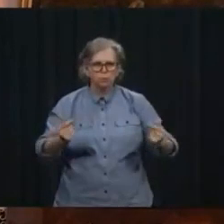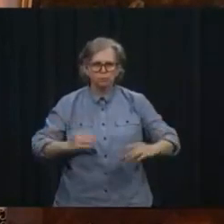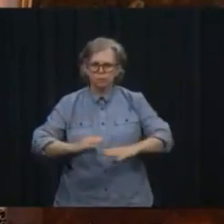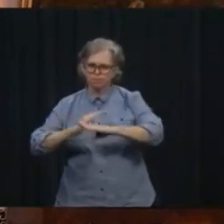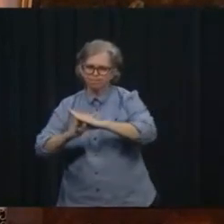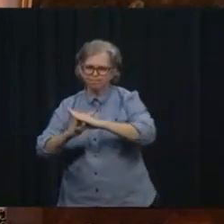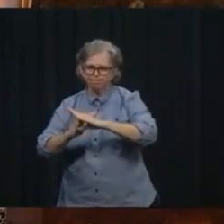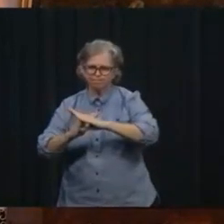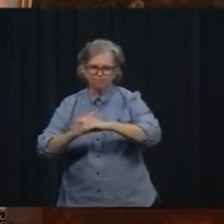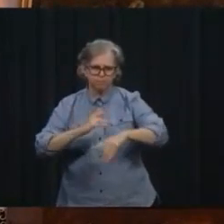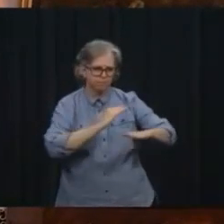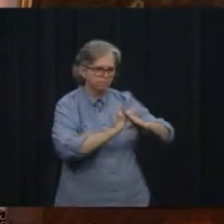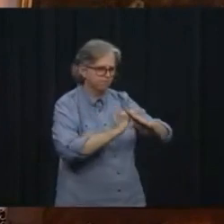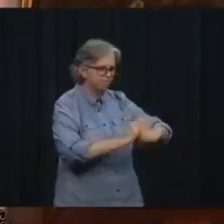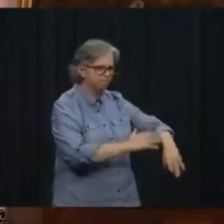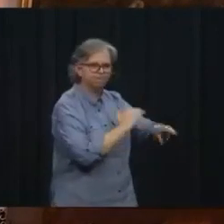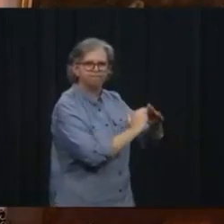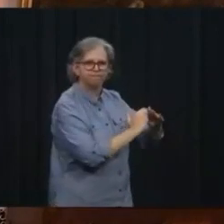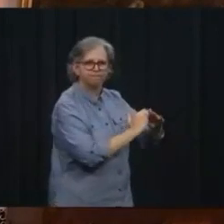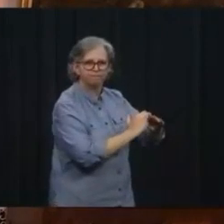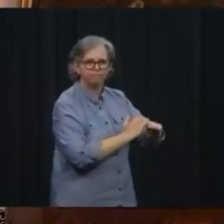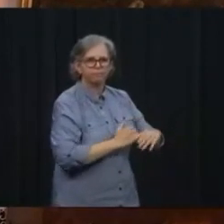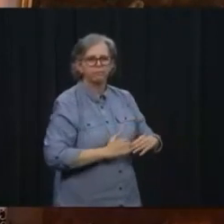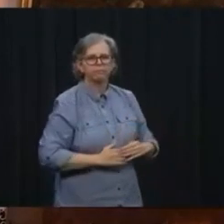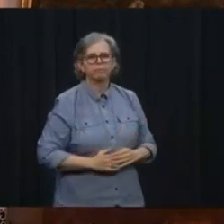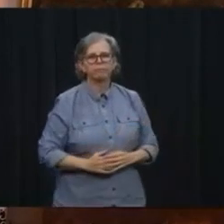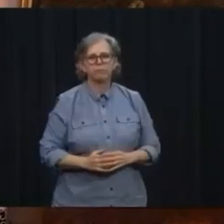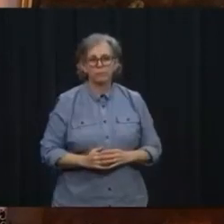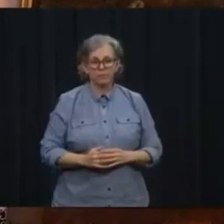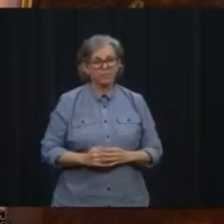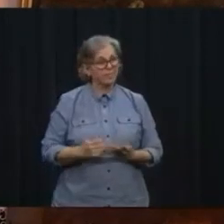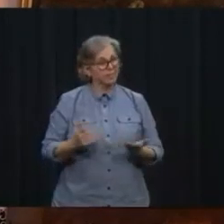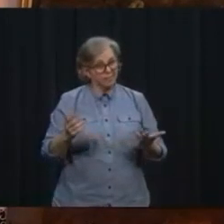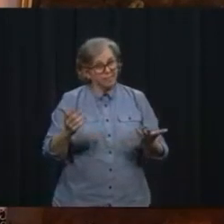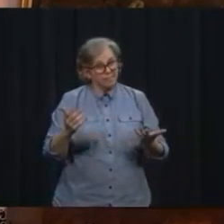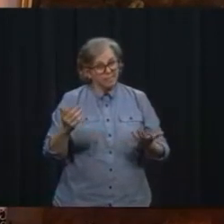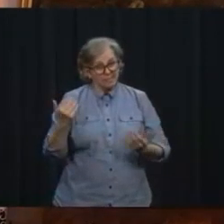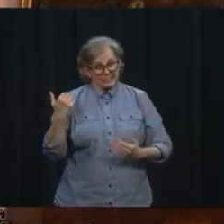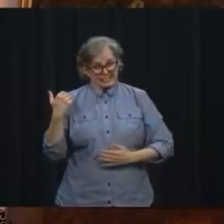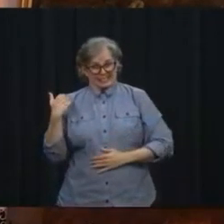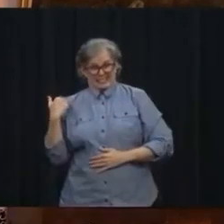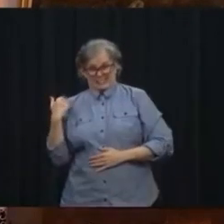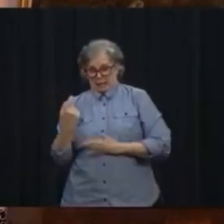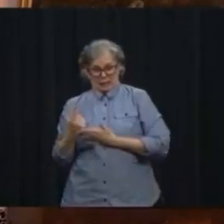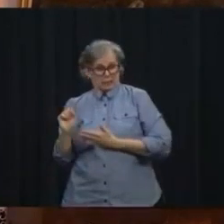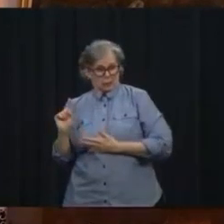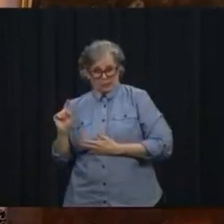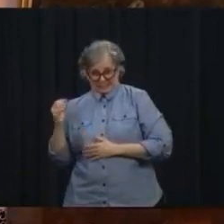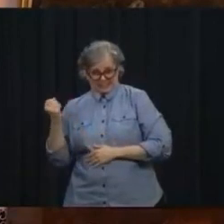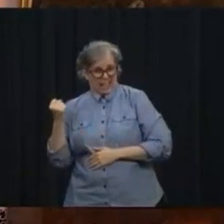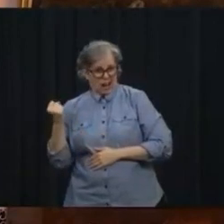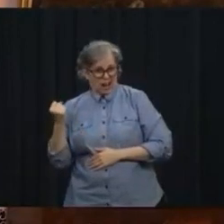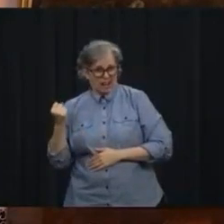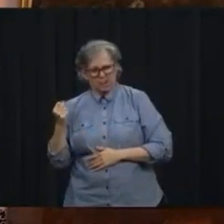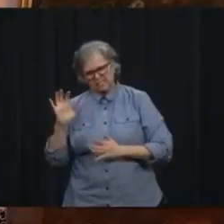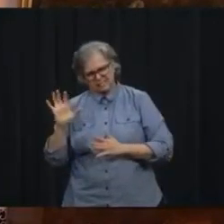enemy cannot advance. This enemy cannot move forward without our help.